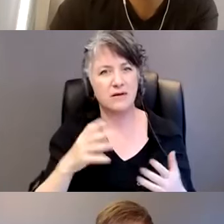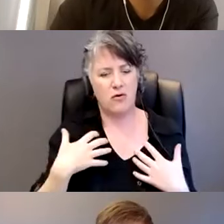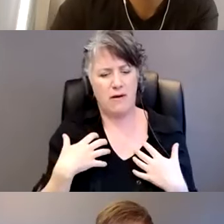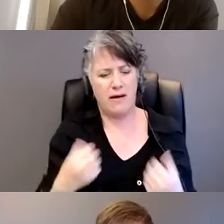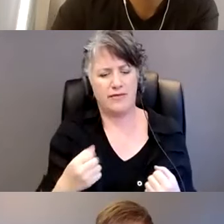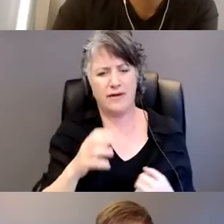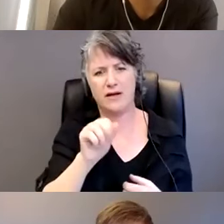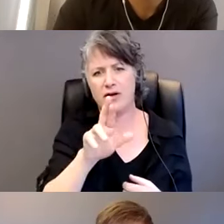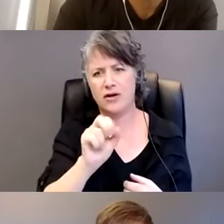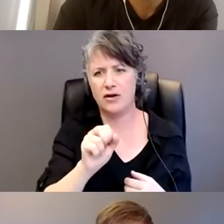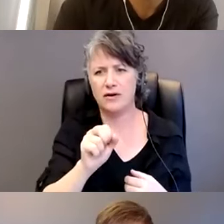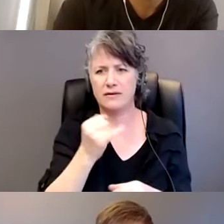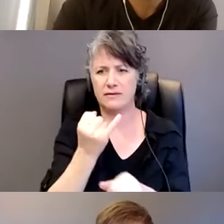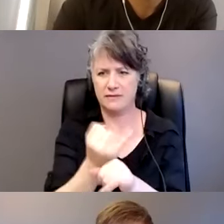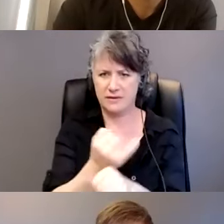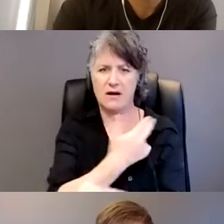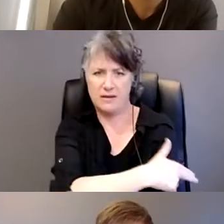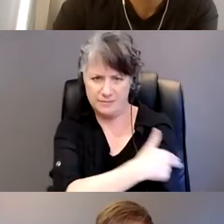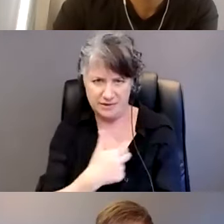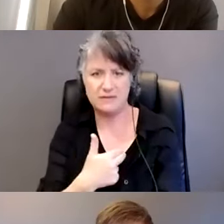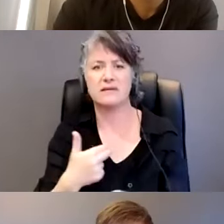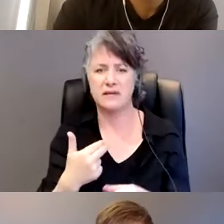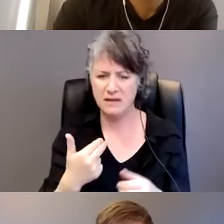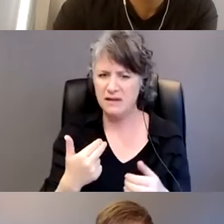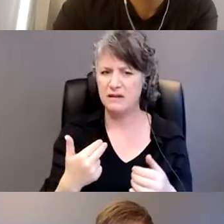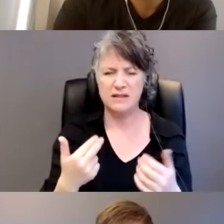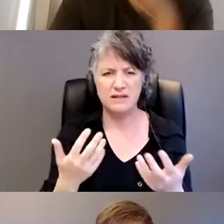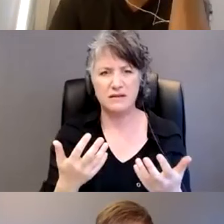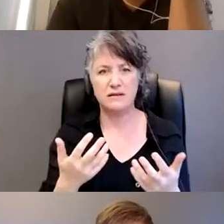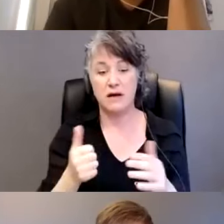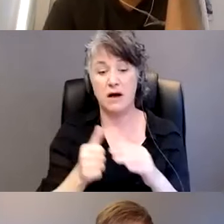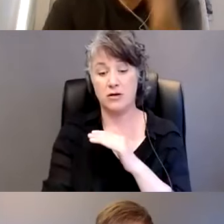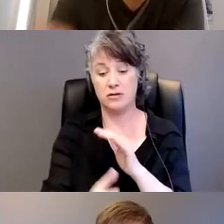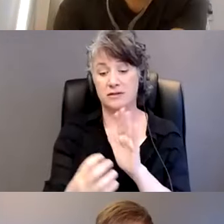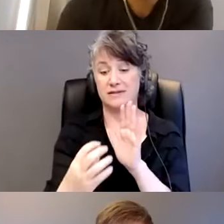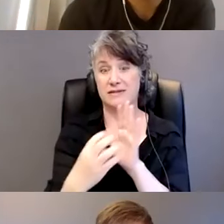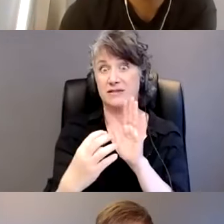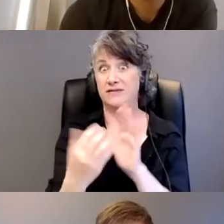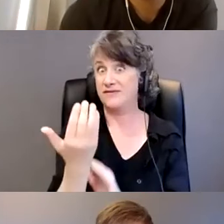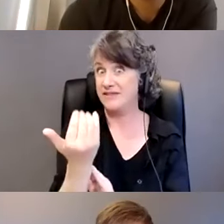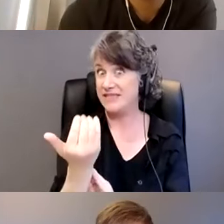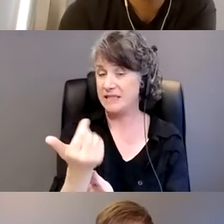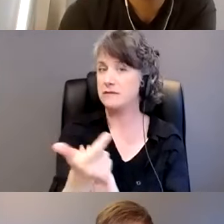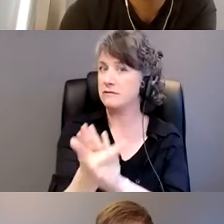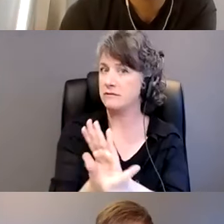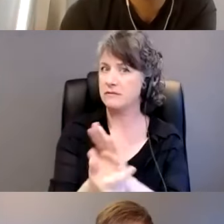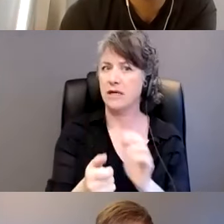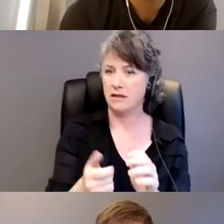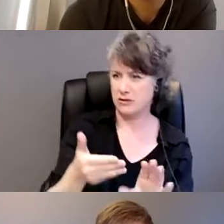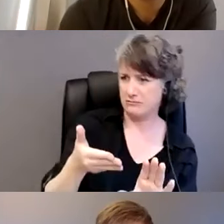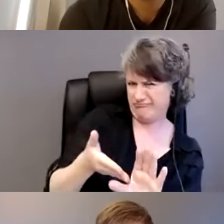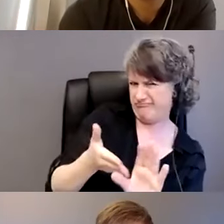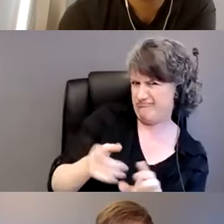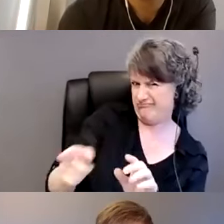facility. Psychiatry can assess them under Section 15. And please, Dr. Kitamara, you'll know more